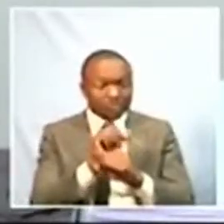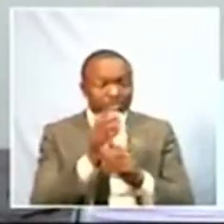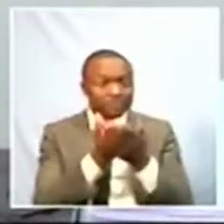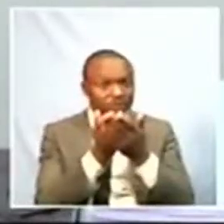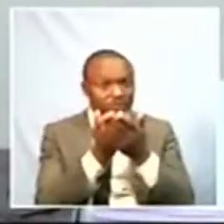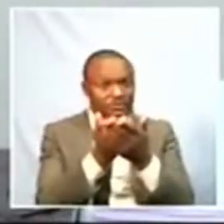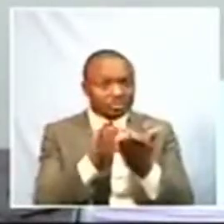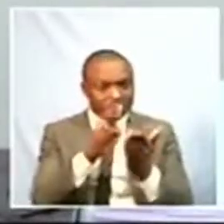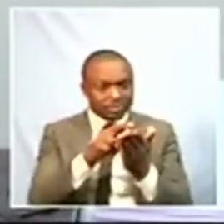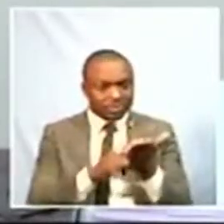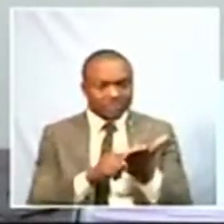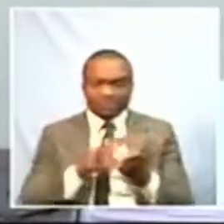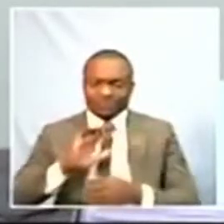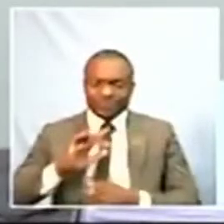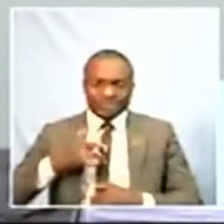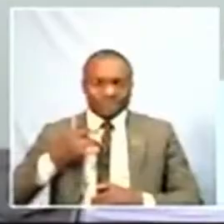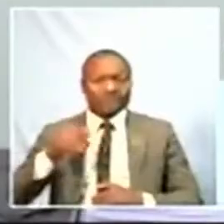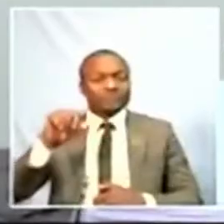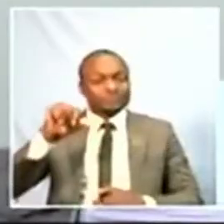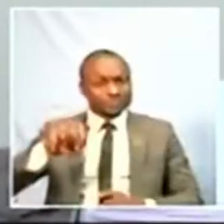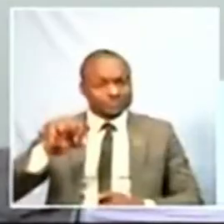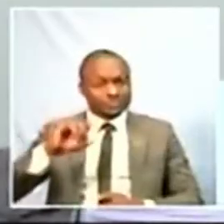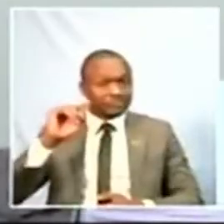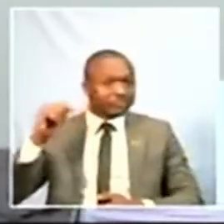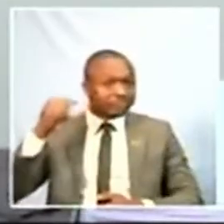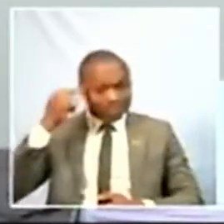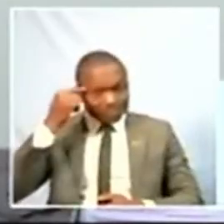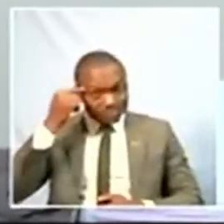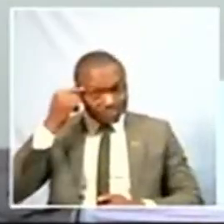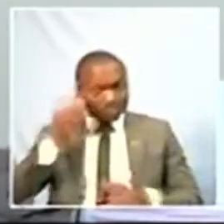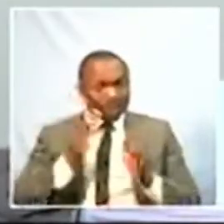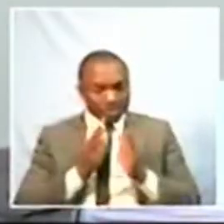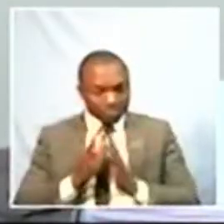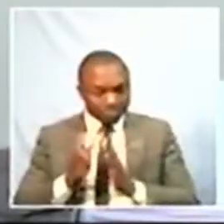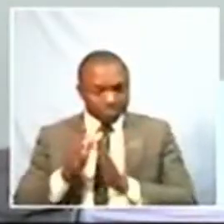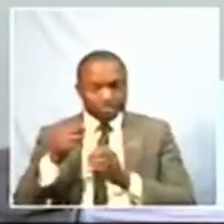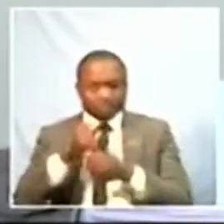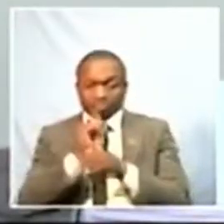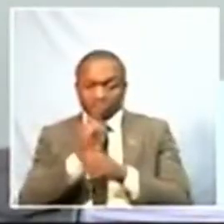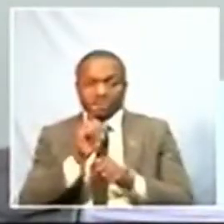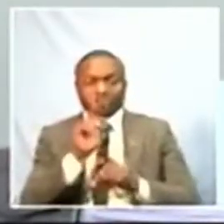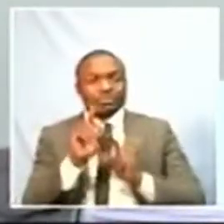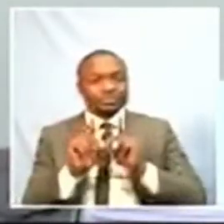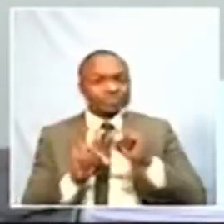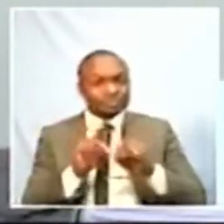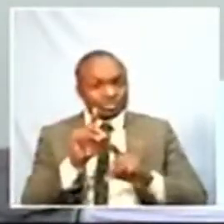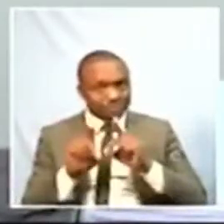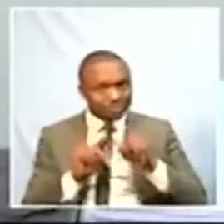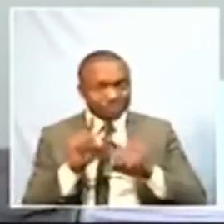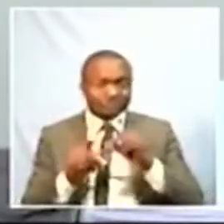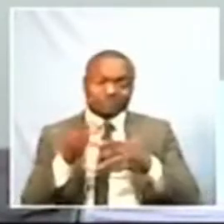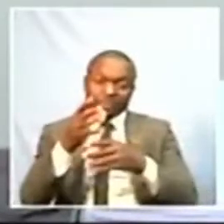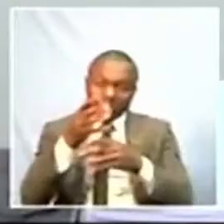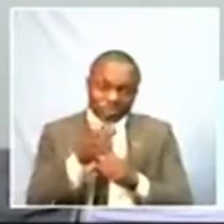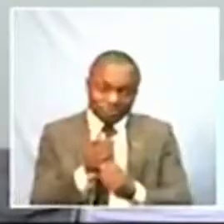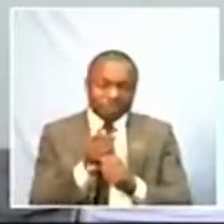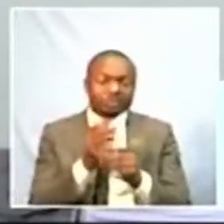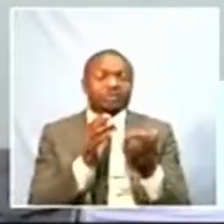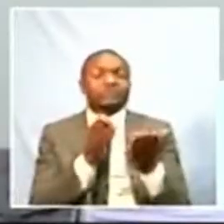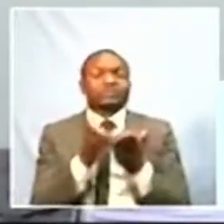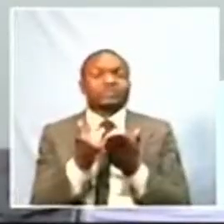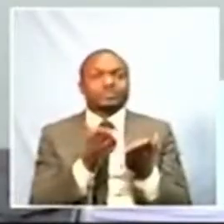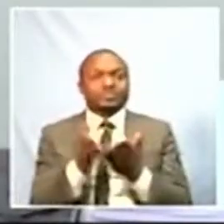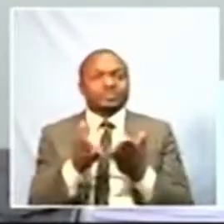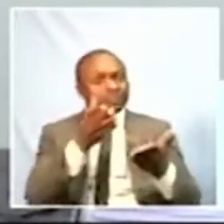be feeling very bad. Because the government's intention is to make sure that our people receive the services